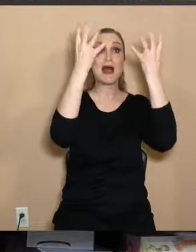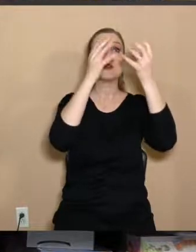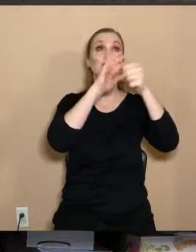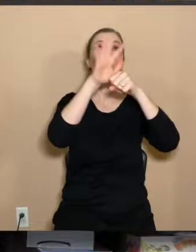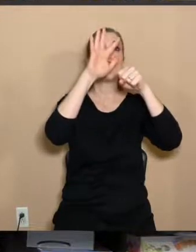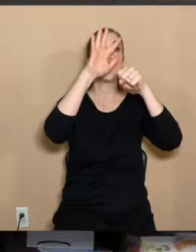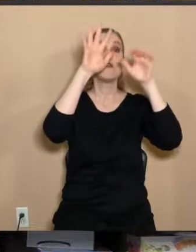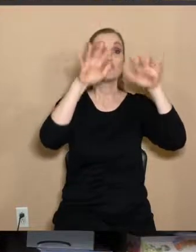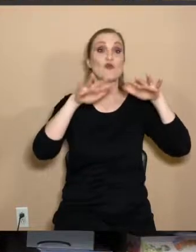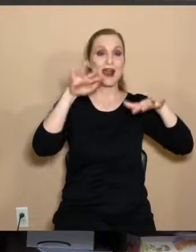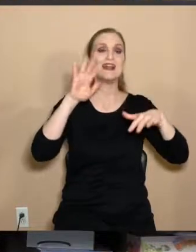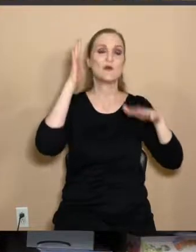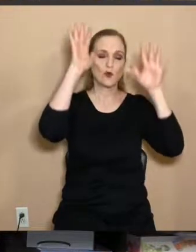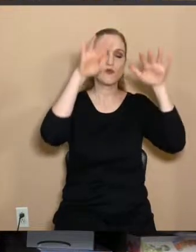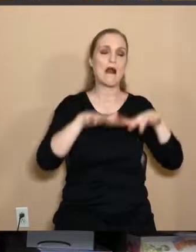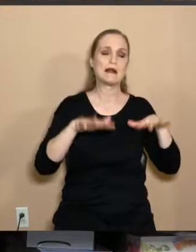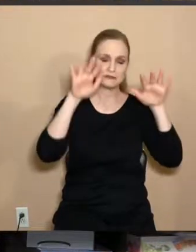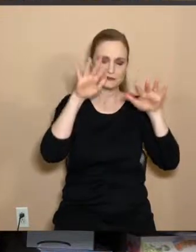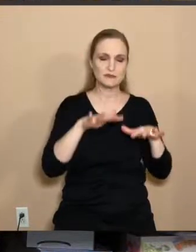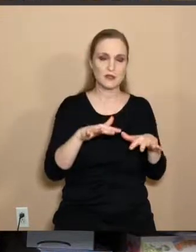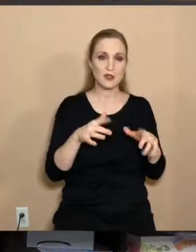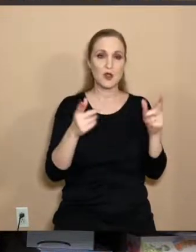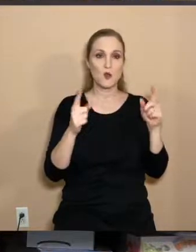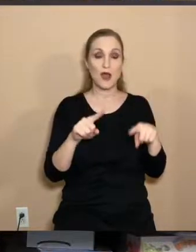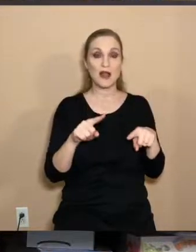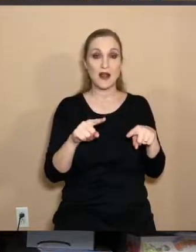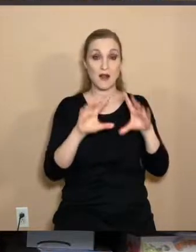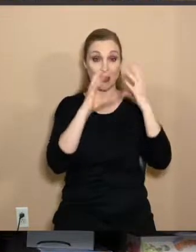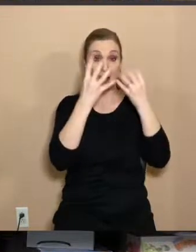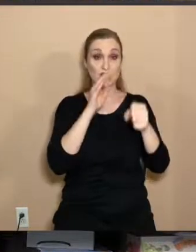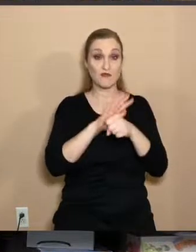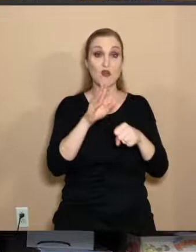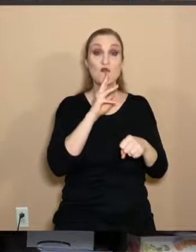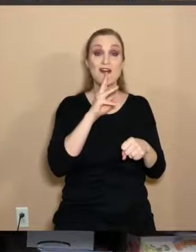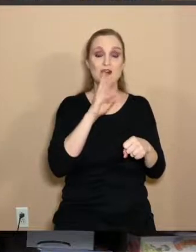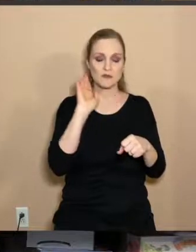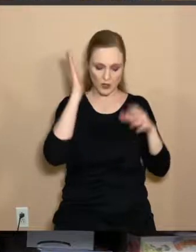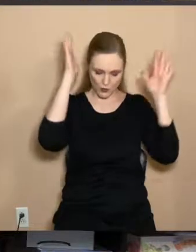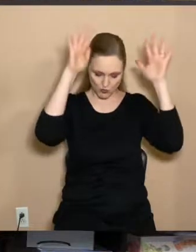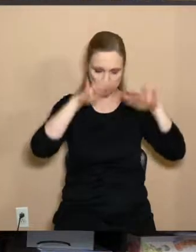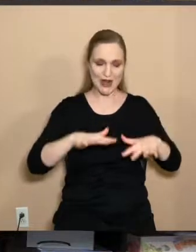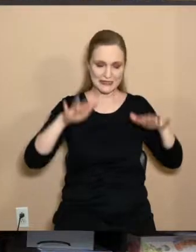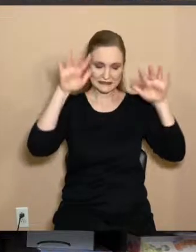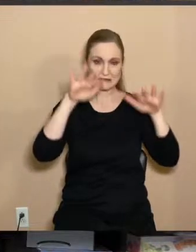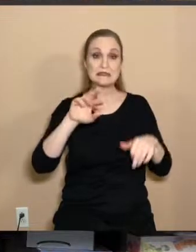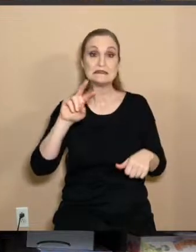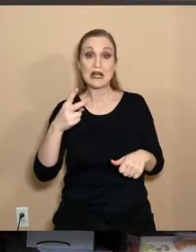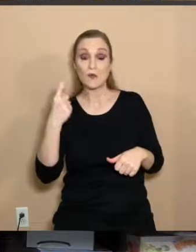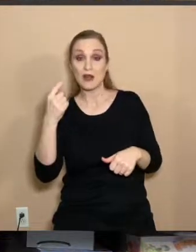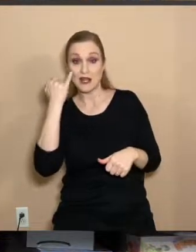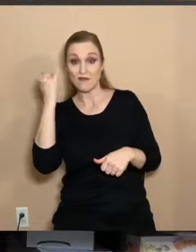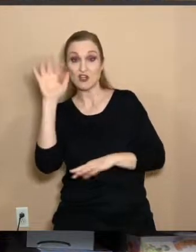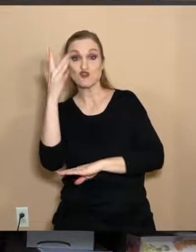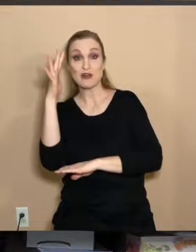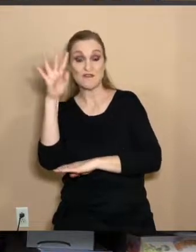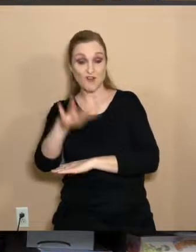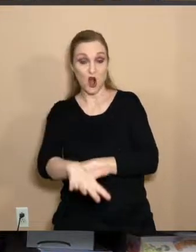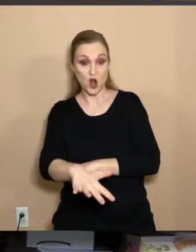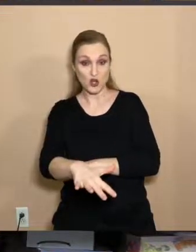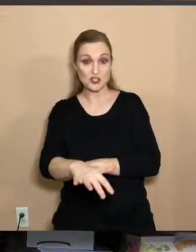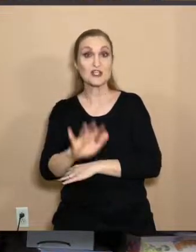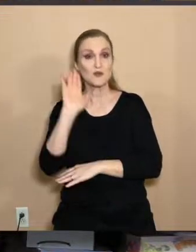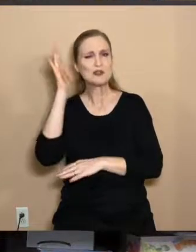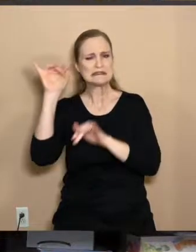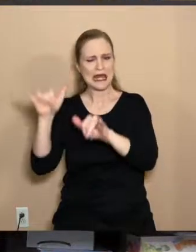empty itself on the earth. It's going to rain. So when a cloud is full of water, it's going to rain. And then the second one is, if a tree falls, it's going to